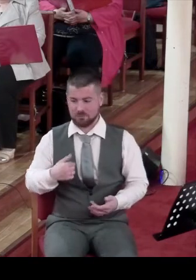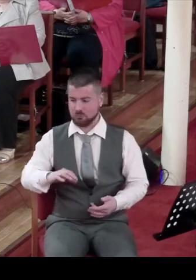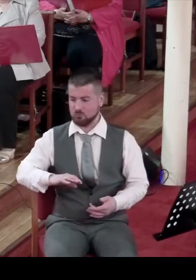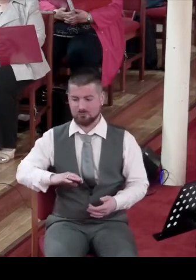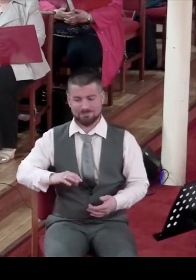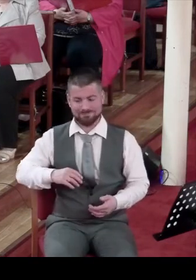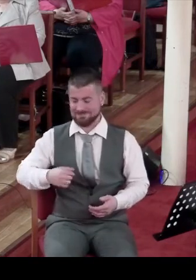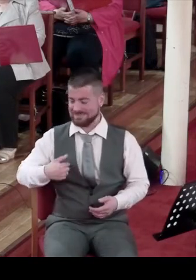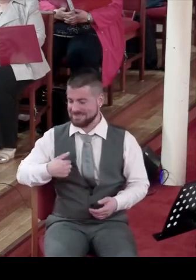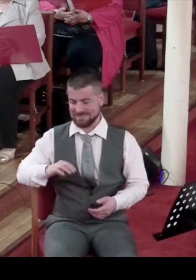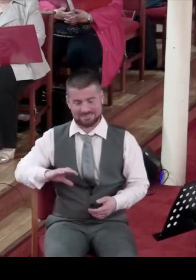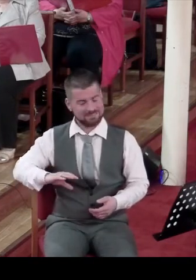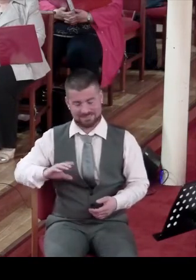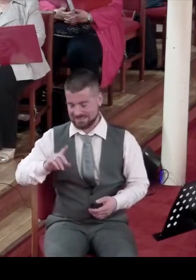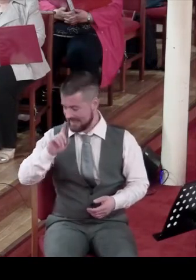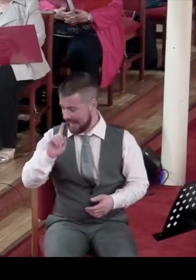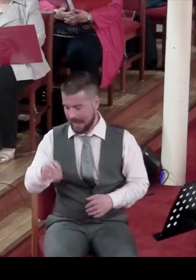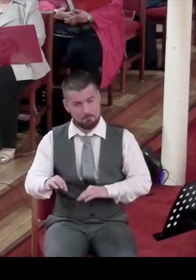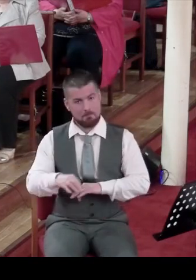man.